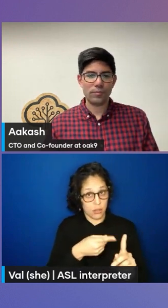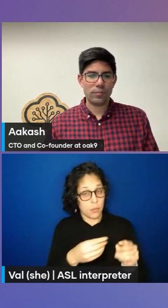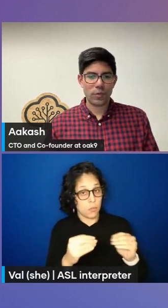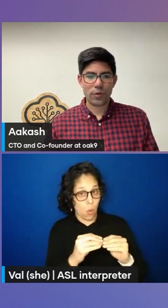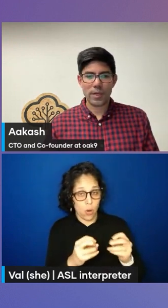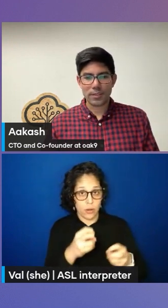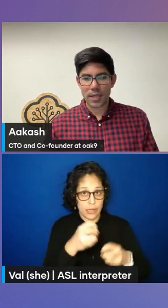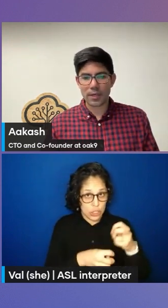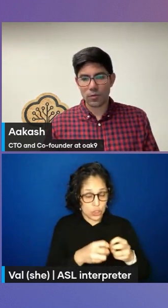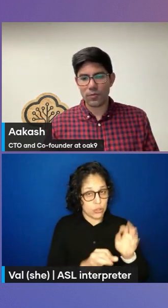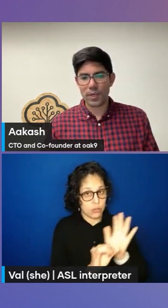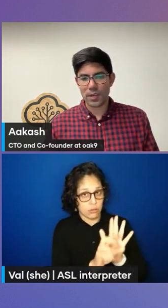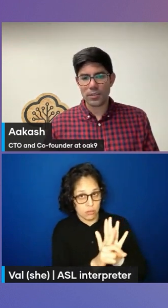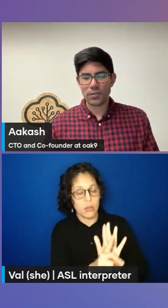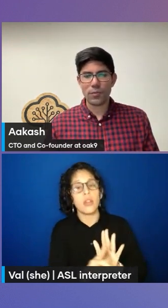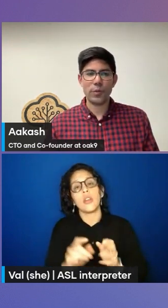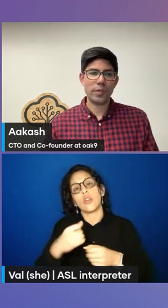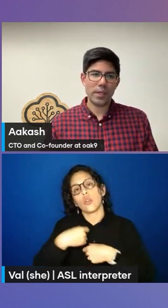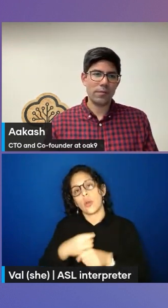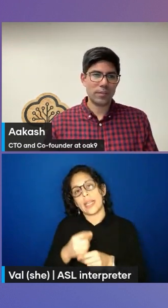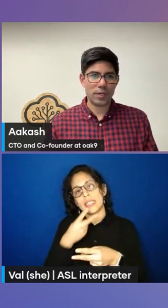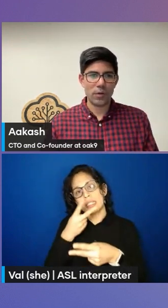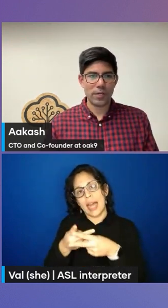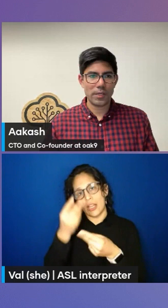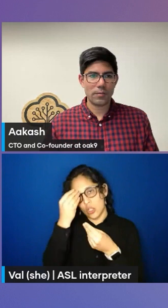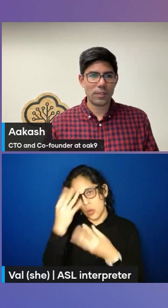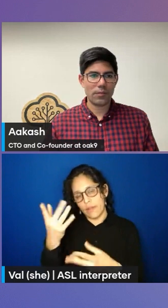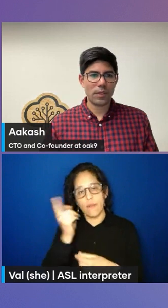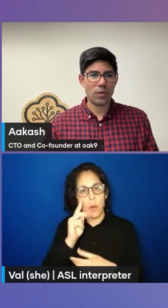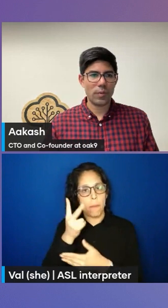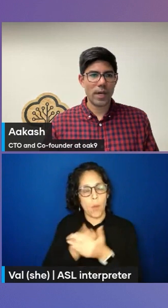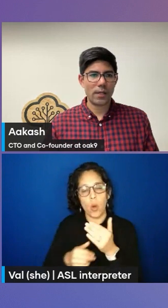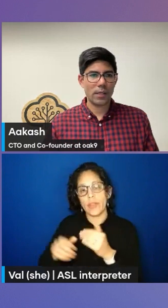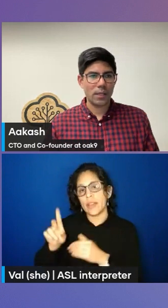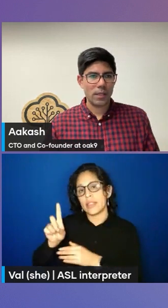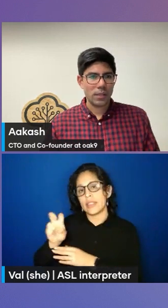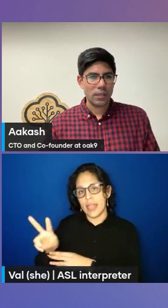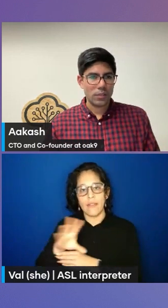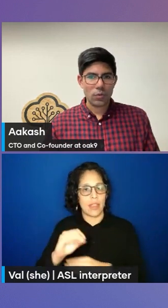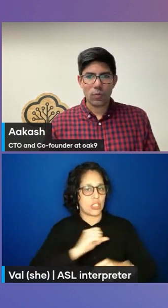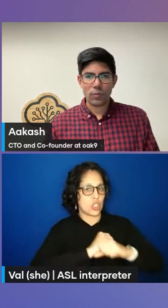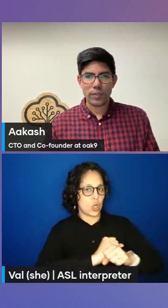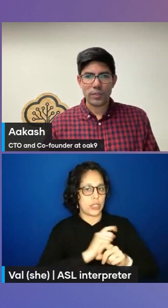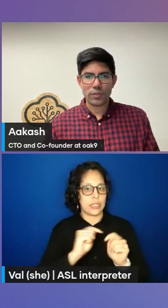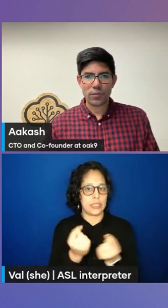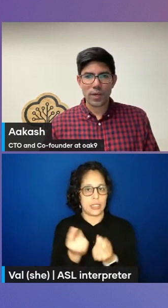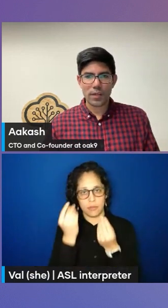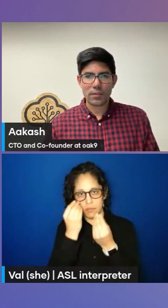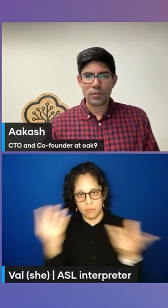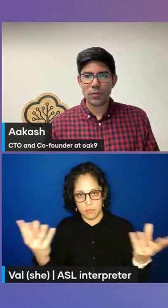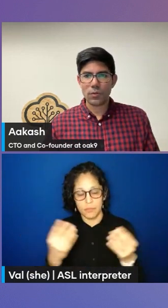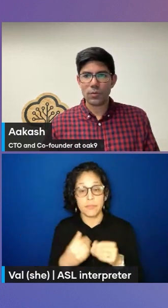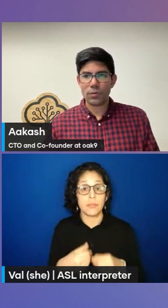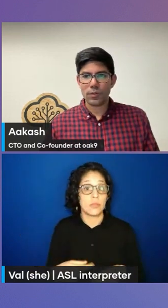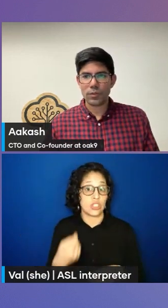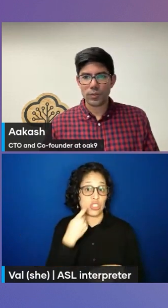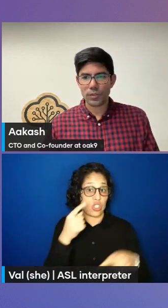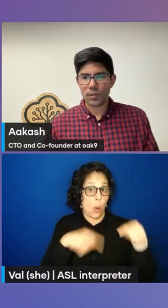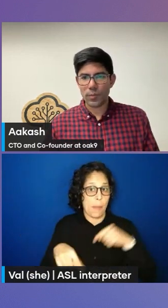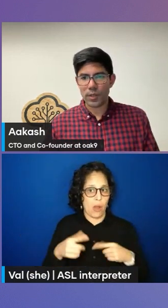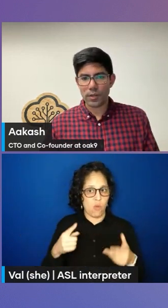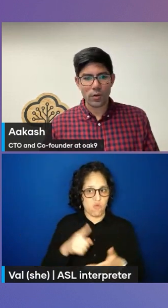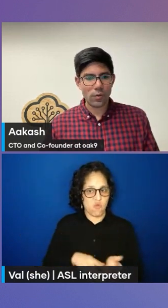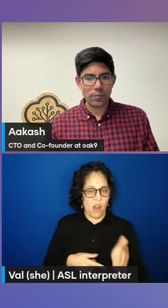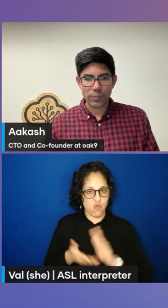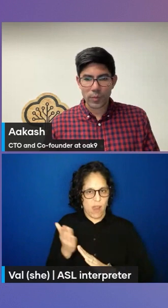we'll create Slack notifications for both the dev and security teams. And if I go back to what we just ran, so this was